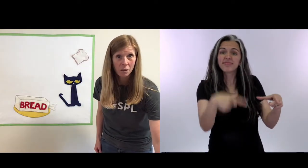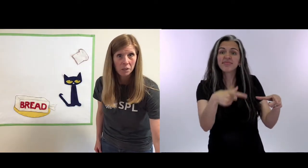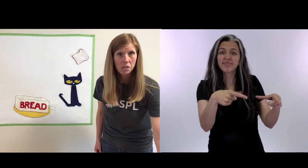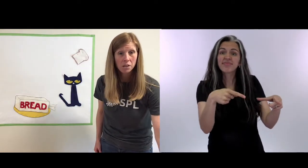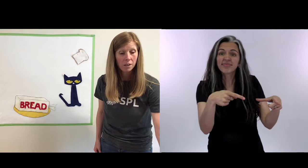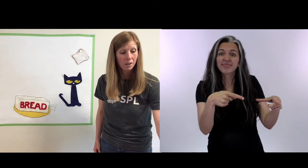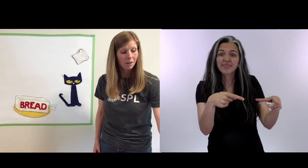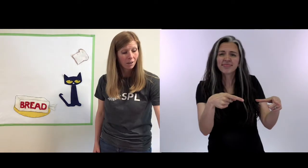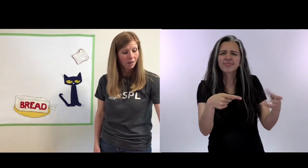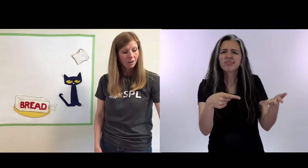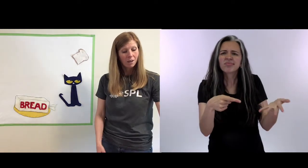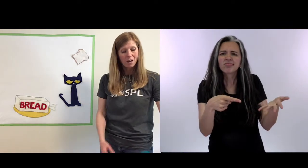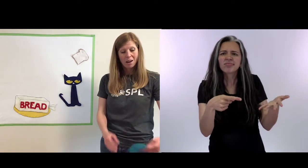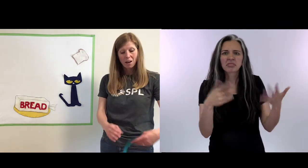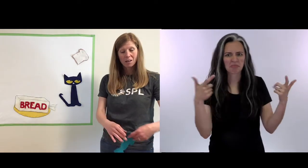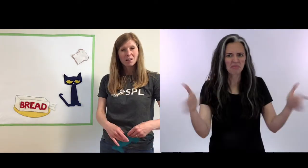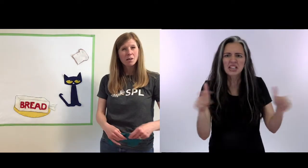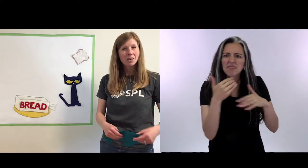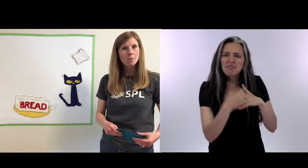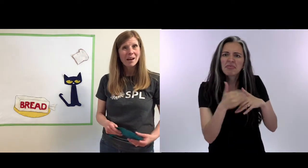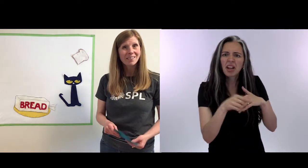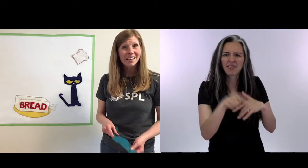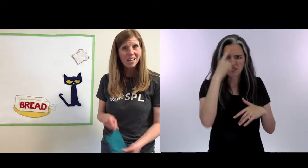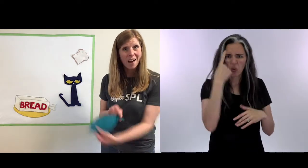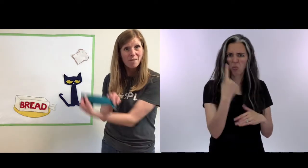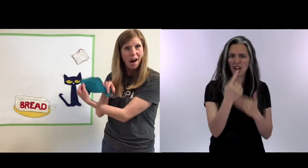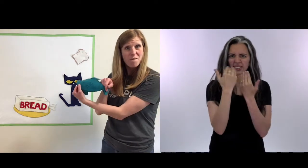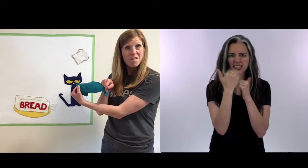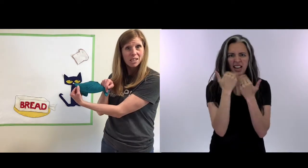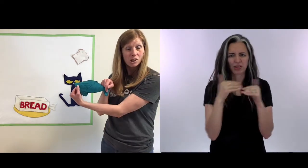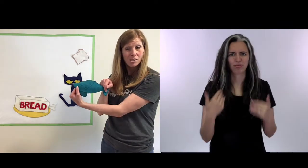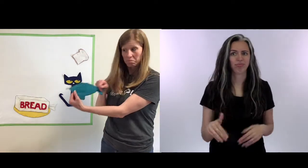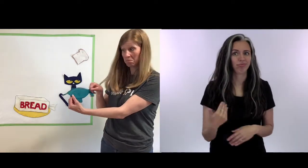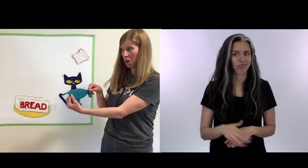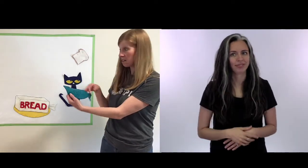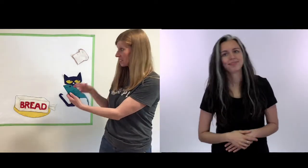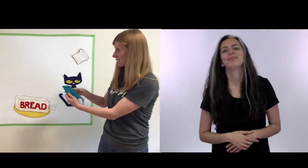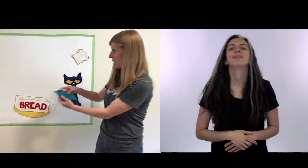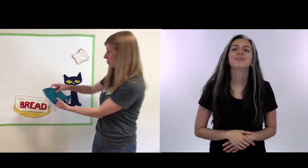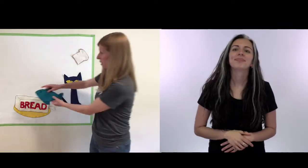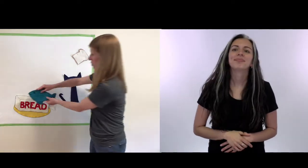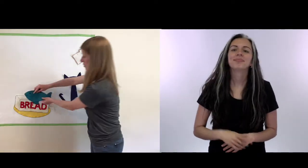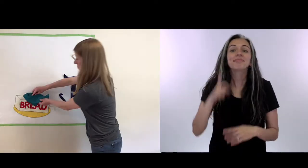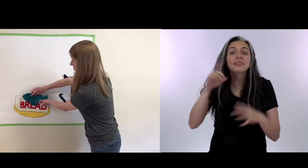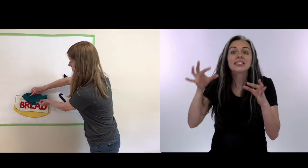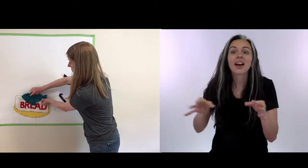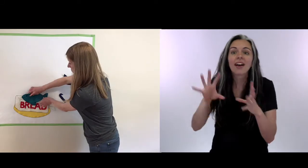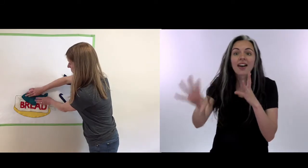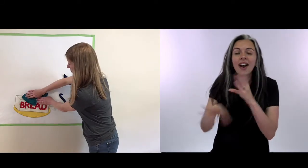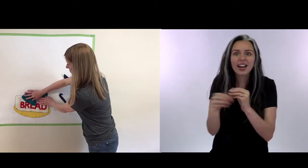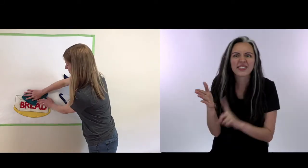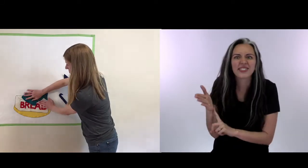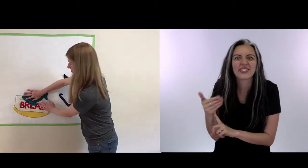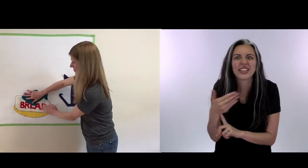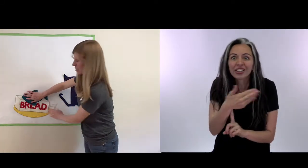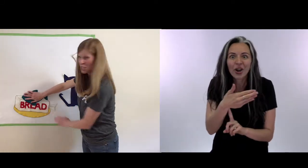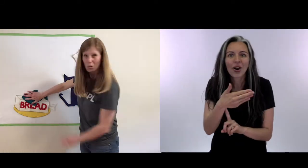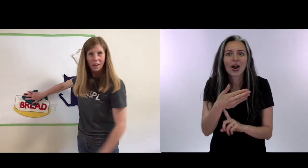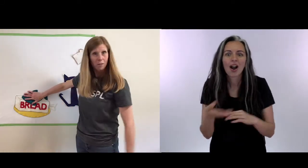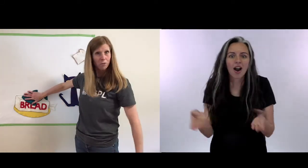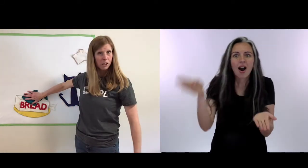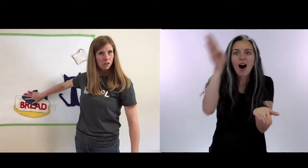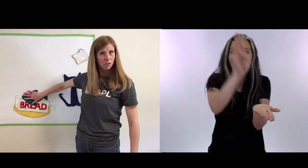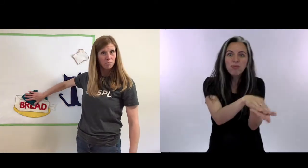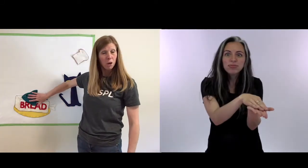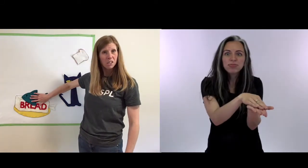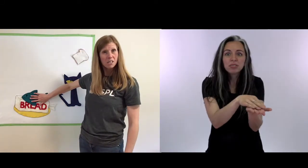one sandwich. And he thought he might like to have a fish on his sandwich. Do you